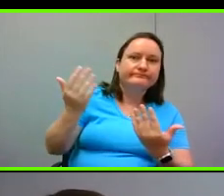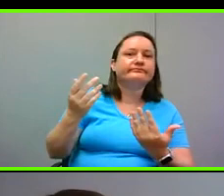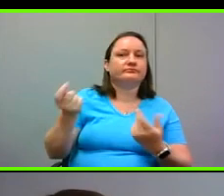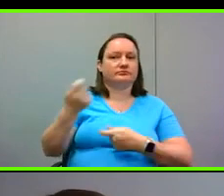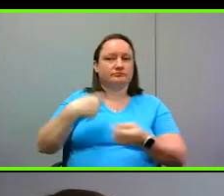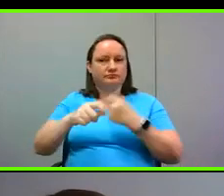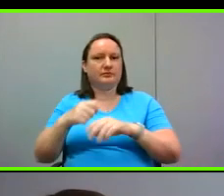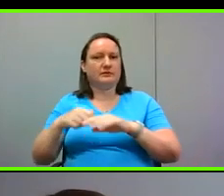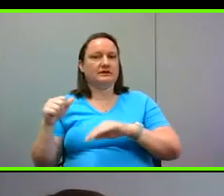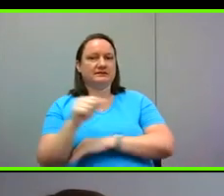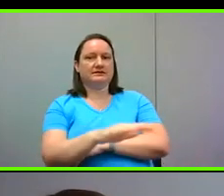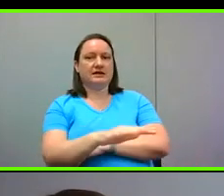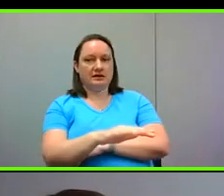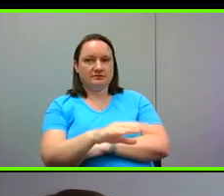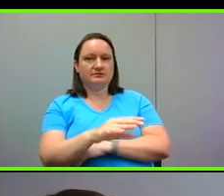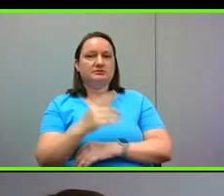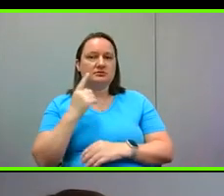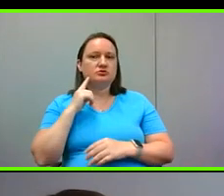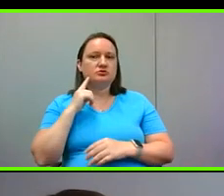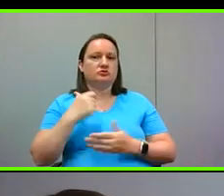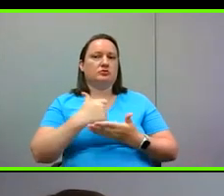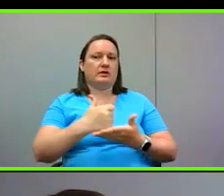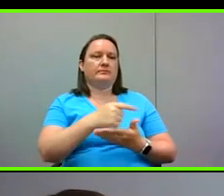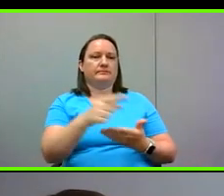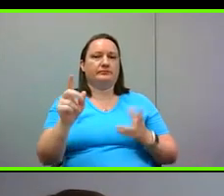of good people.